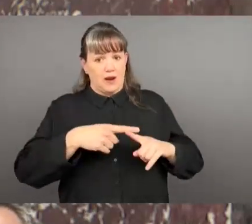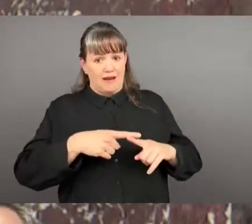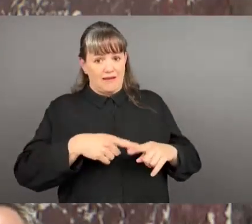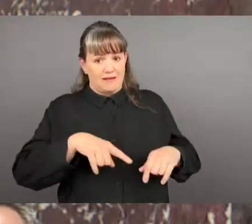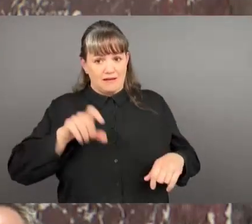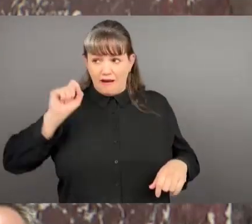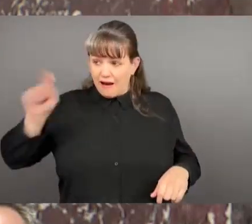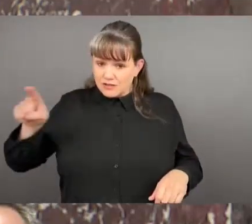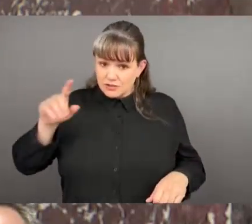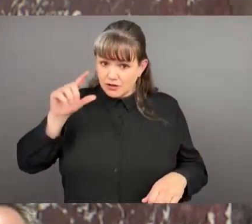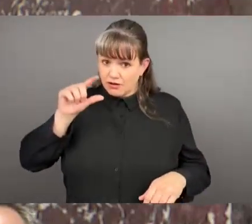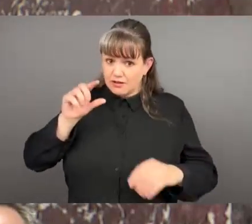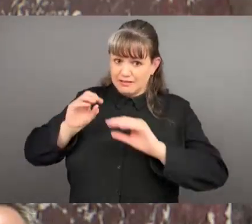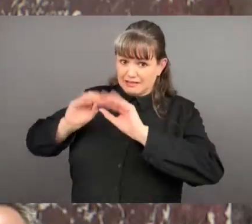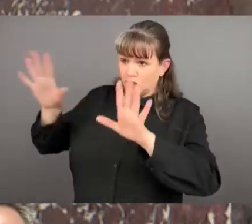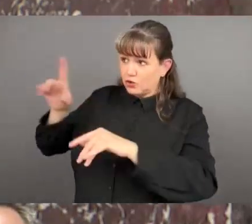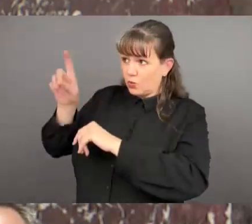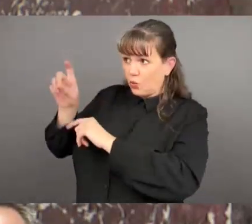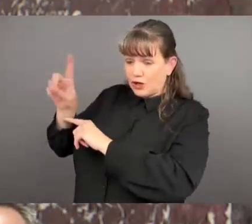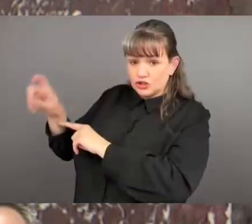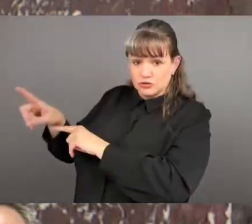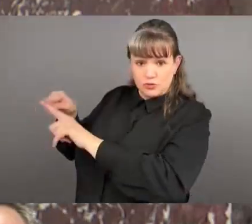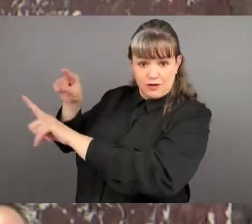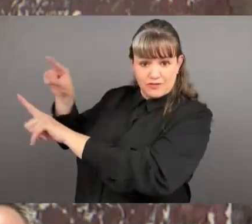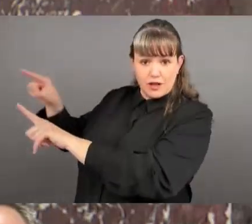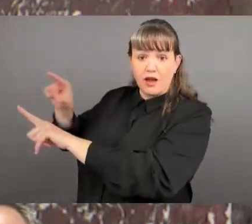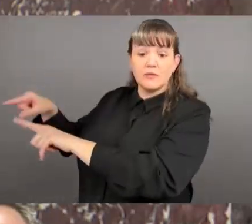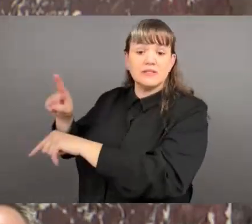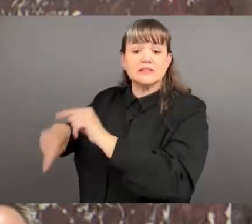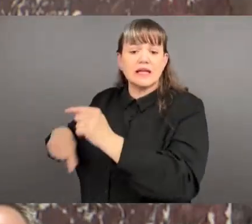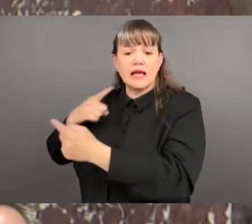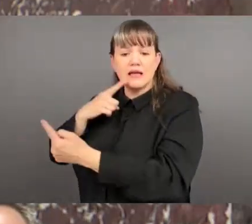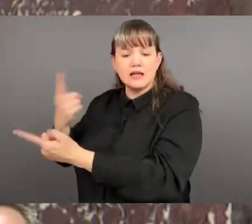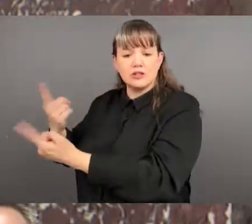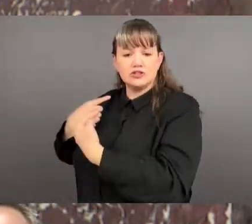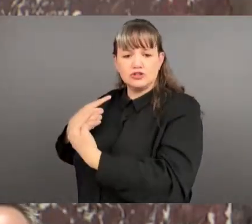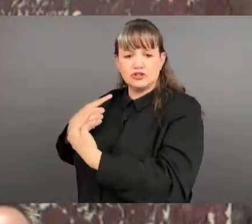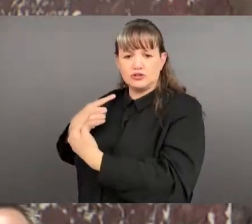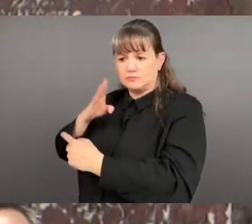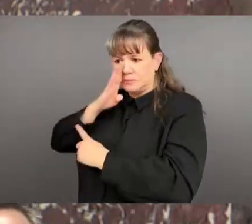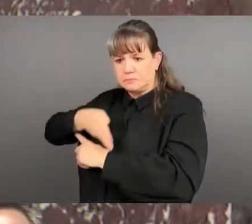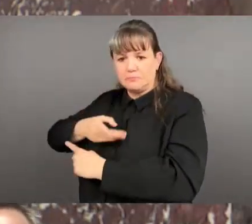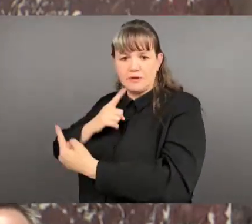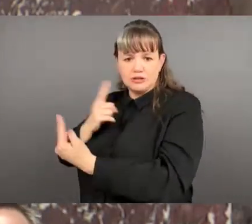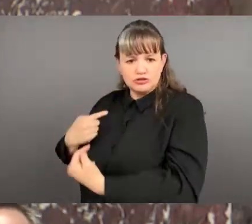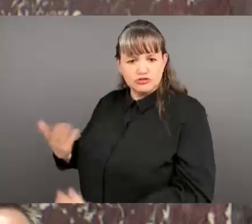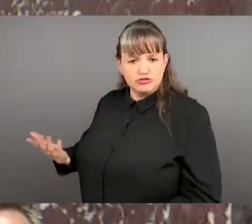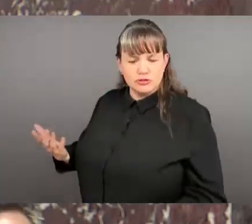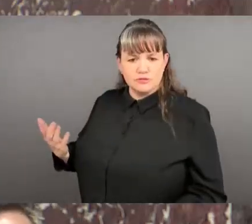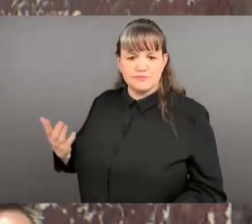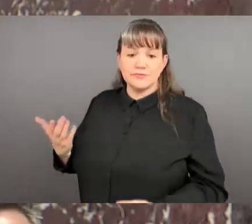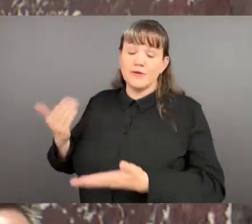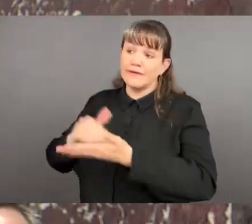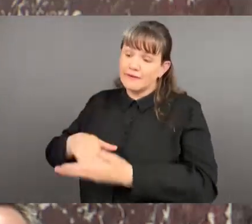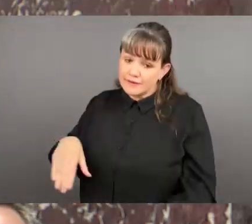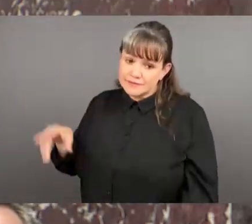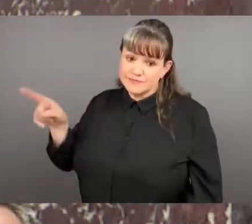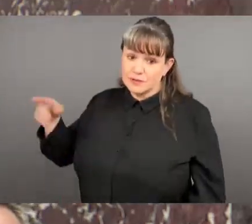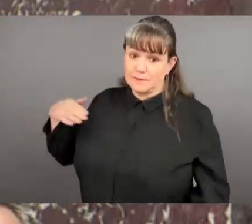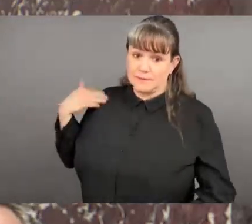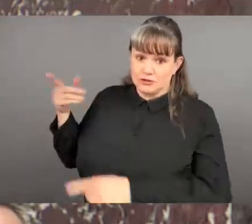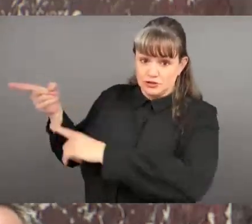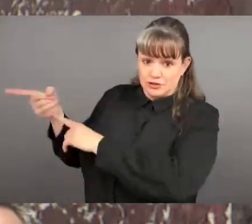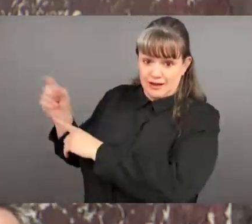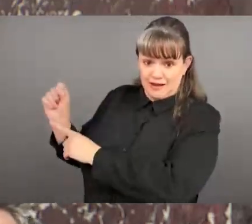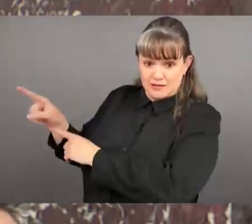a straightforward answer. So to the minister, does he stand beside the current